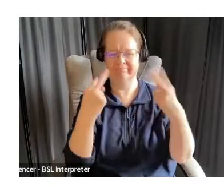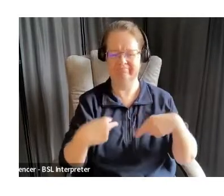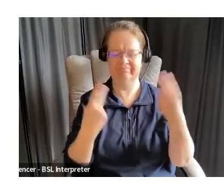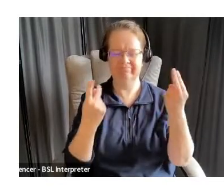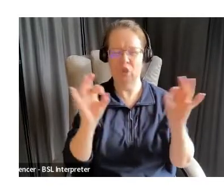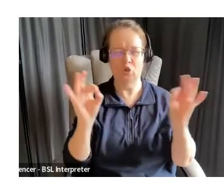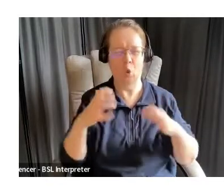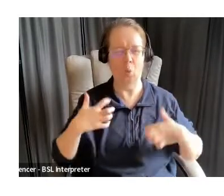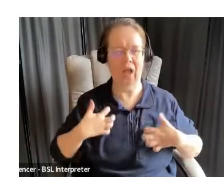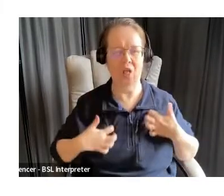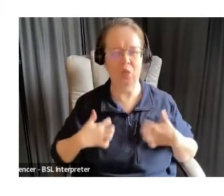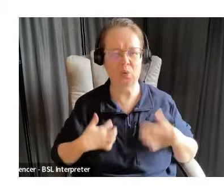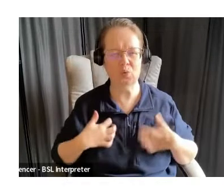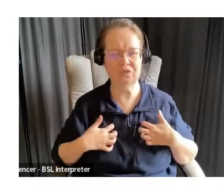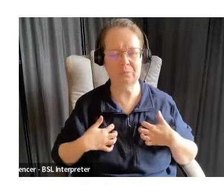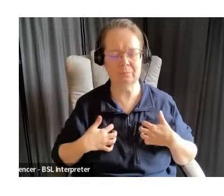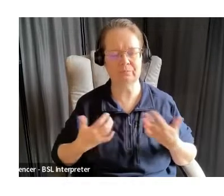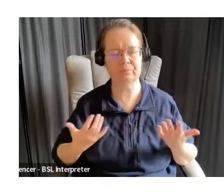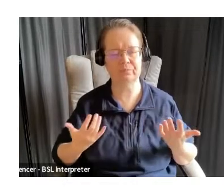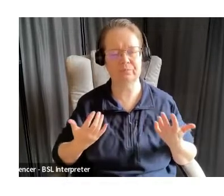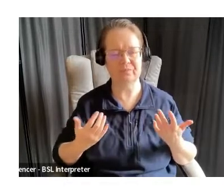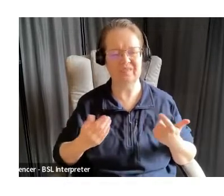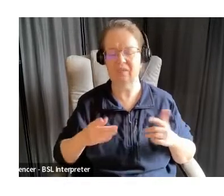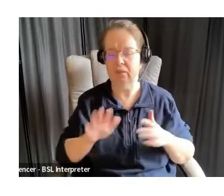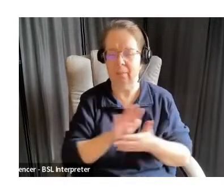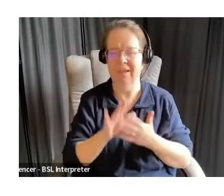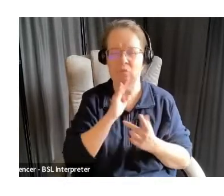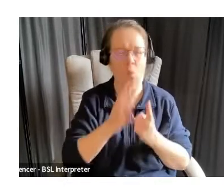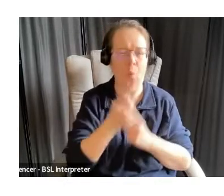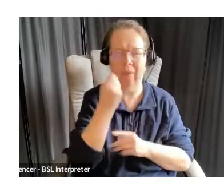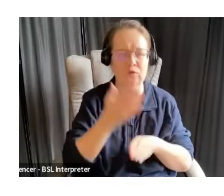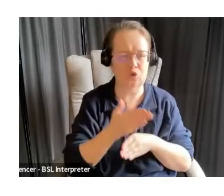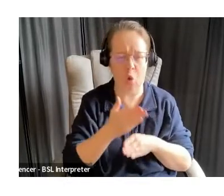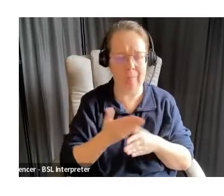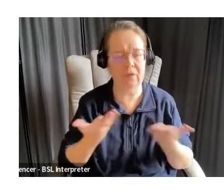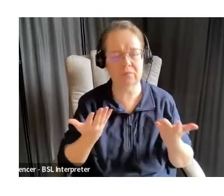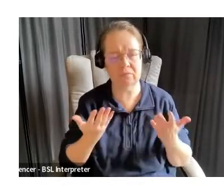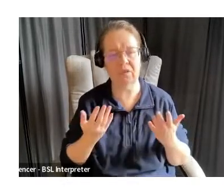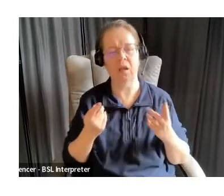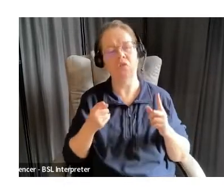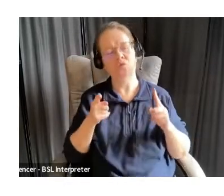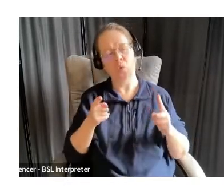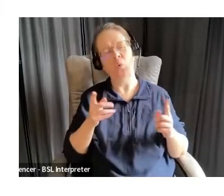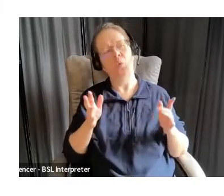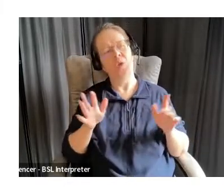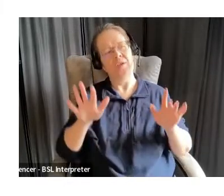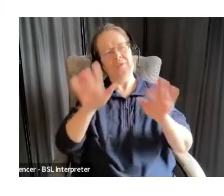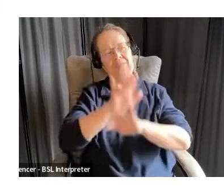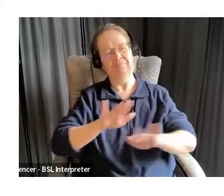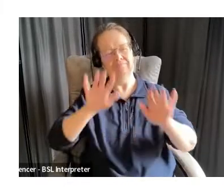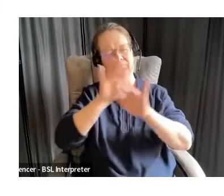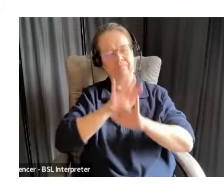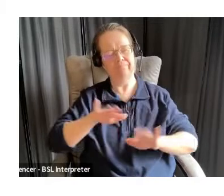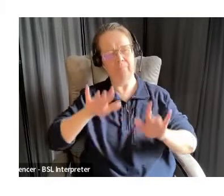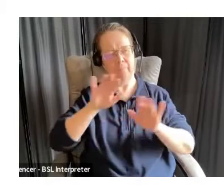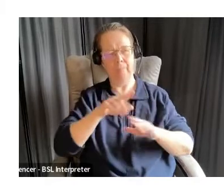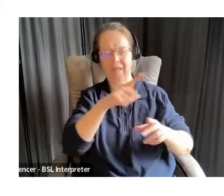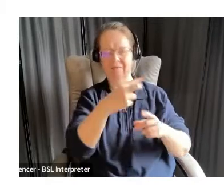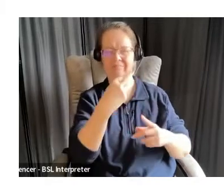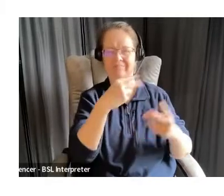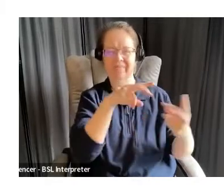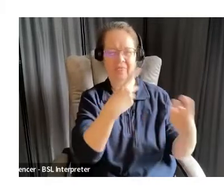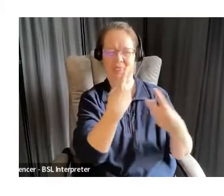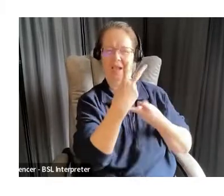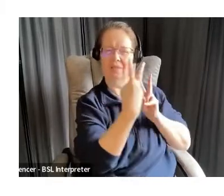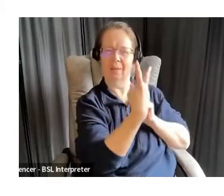you, and therefore on whether you will get the job or not. So there's a sense that, again, it's all about perception management,